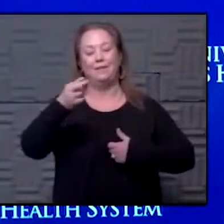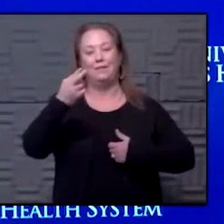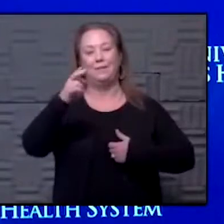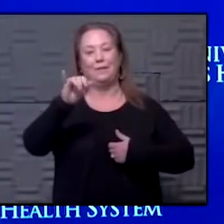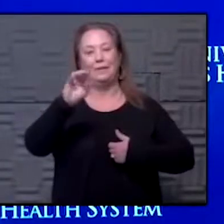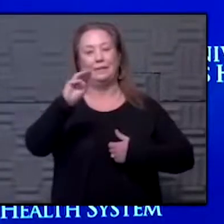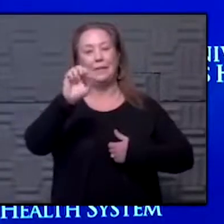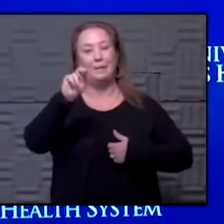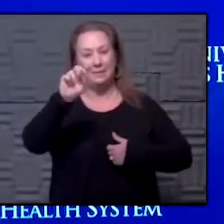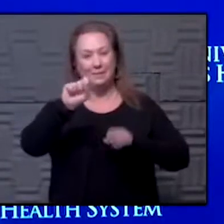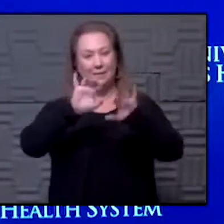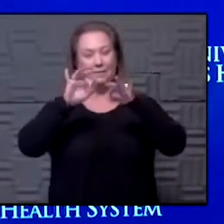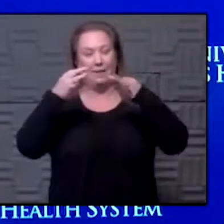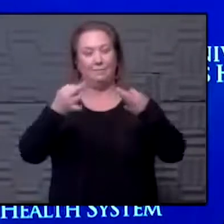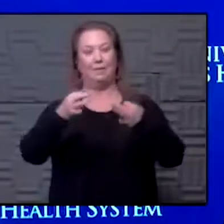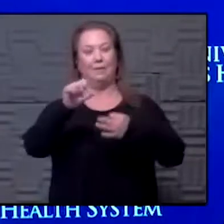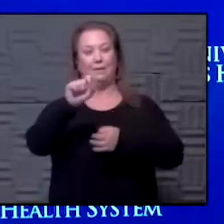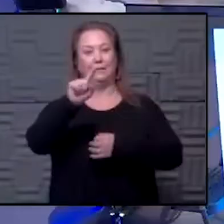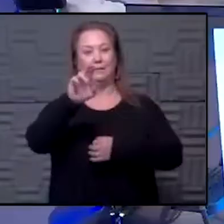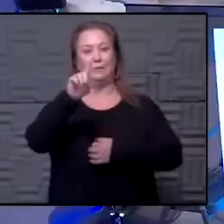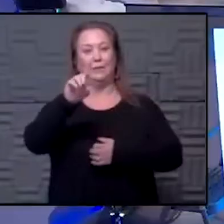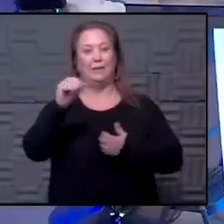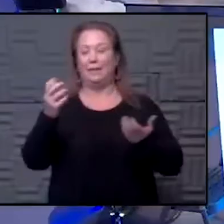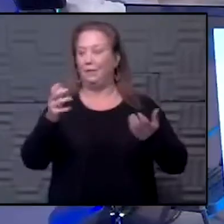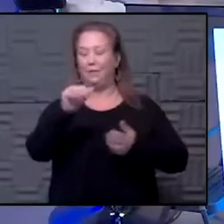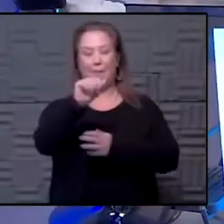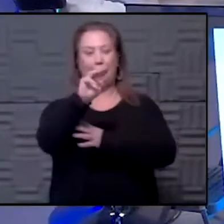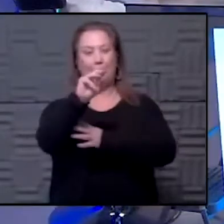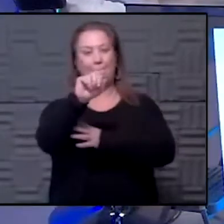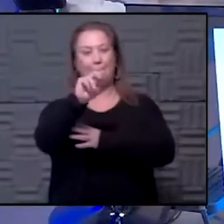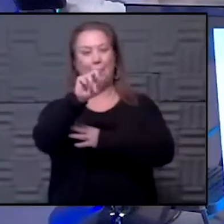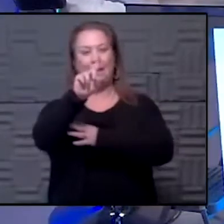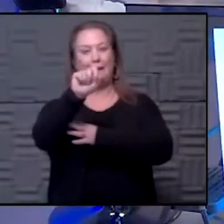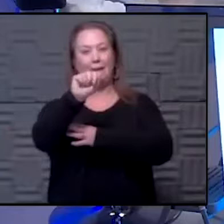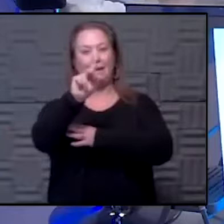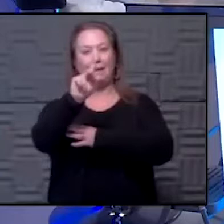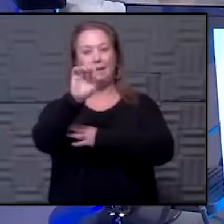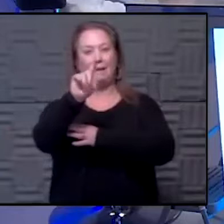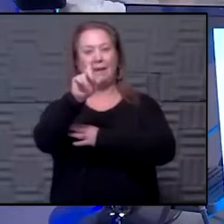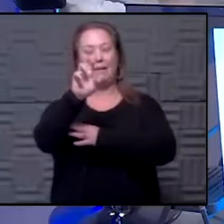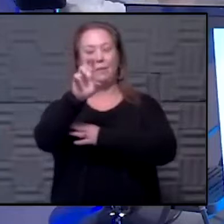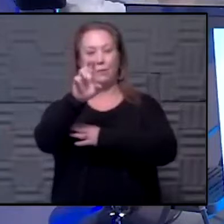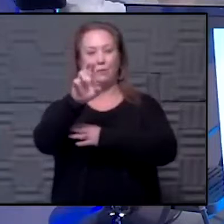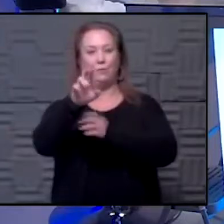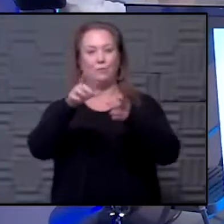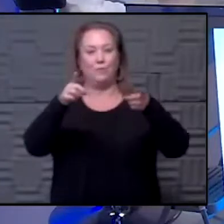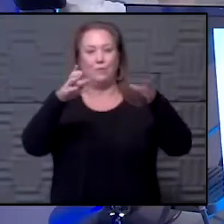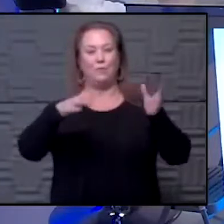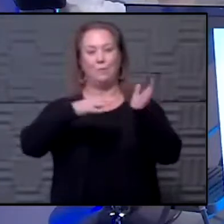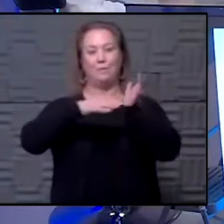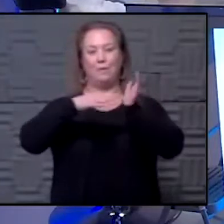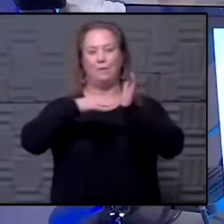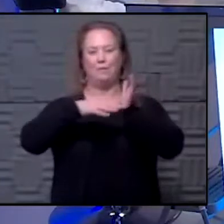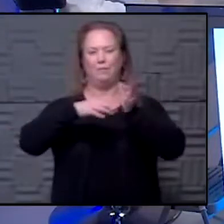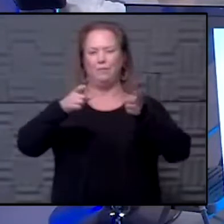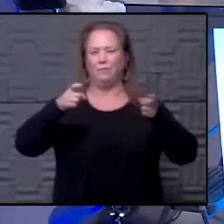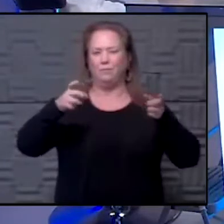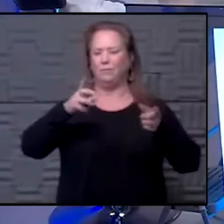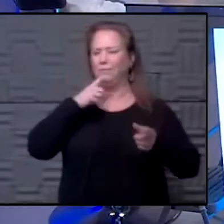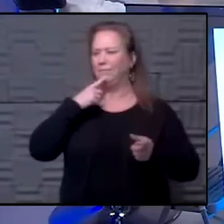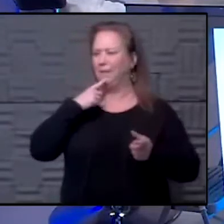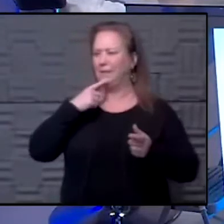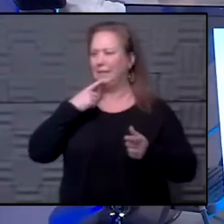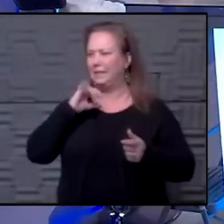Studio. We've got our A-team. I have Amanda Cackler, the Director of Medical Prevention and Control. Did I say that right?